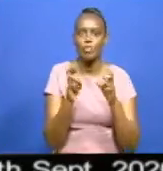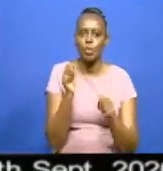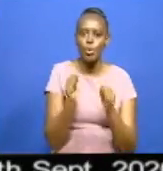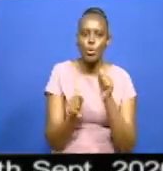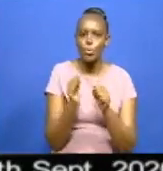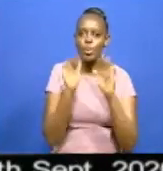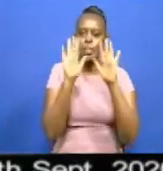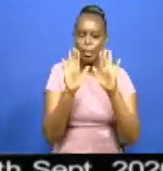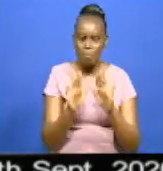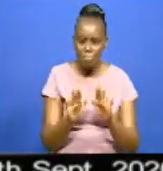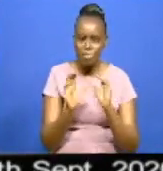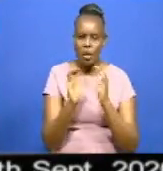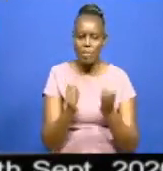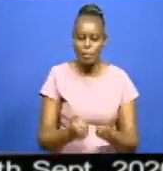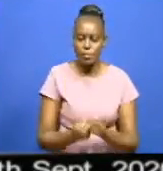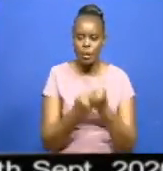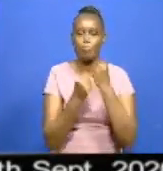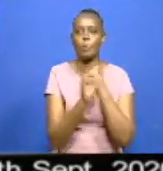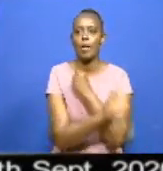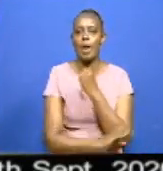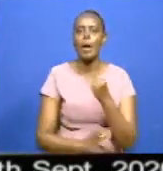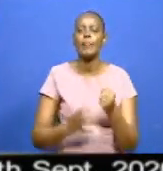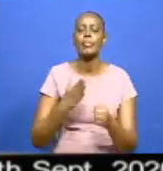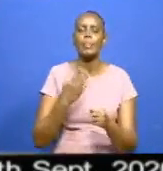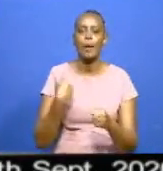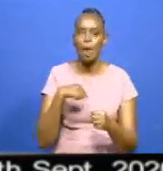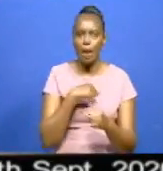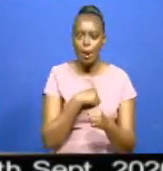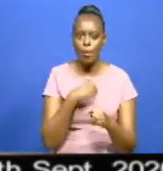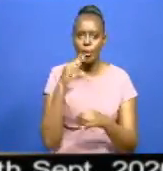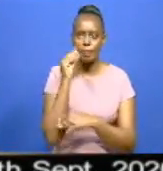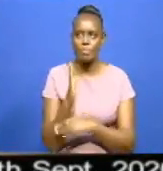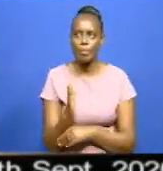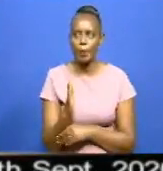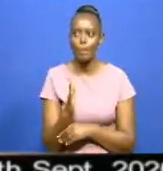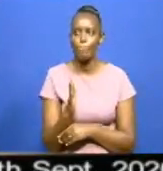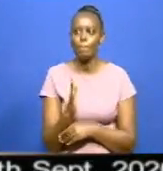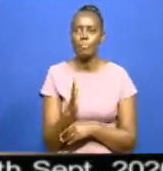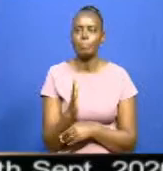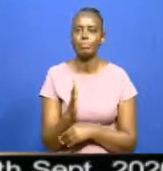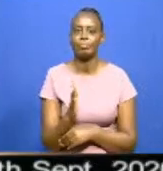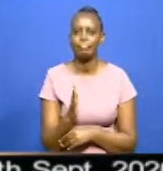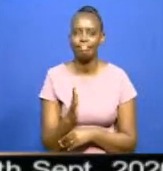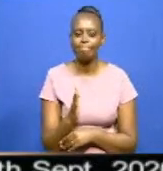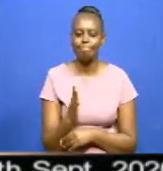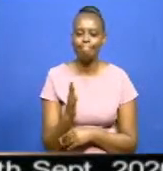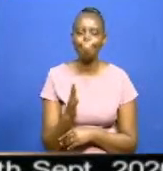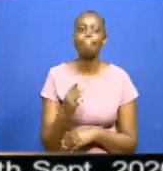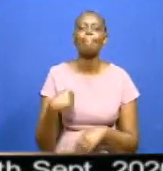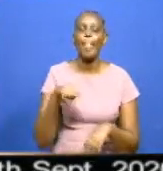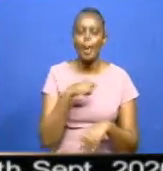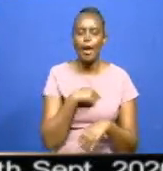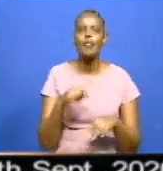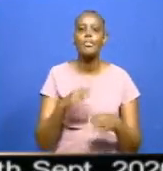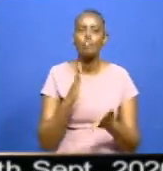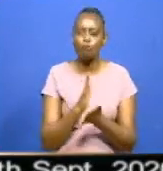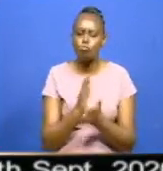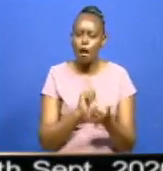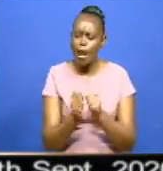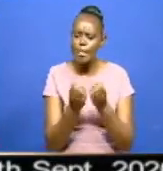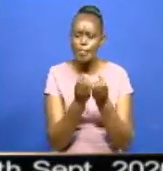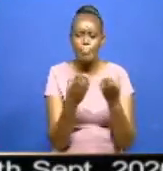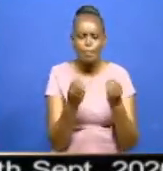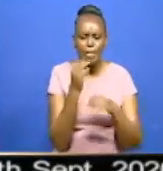are important for this country, Mr. Speaker. Mr. Speaker, and for us, she has acted many,